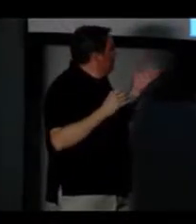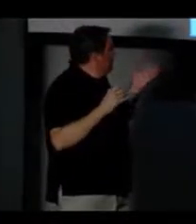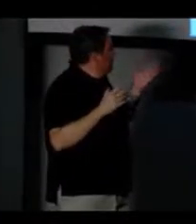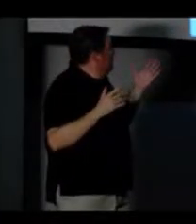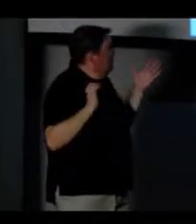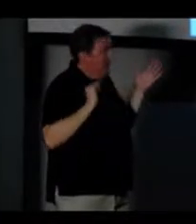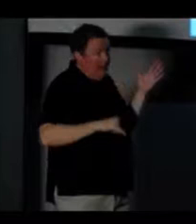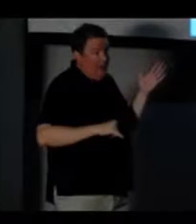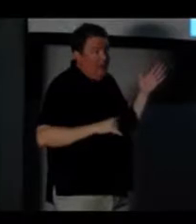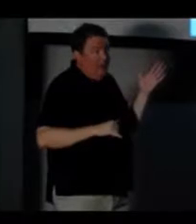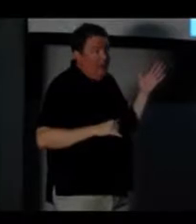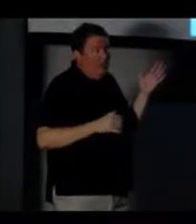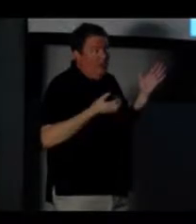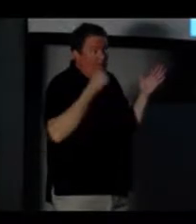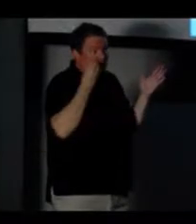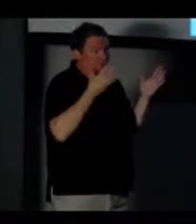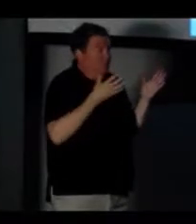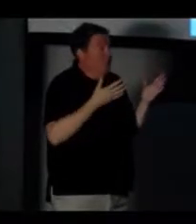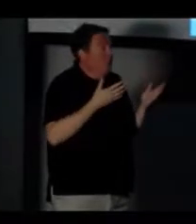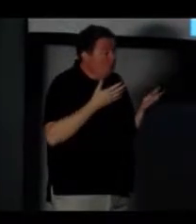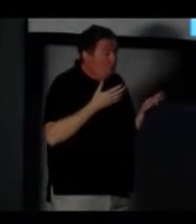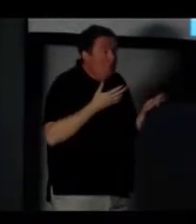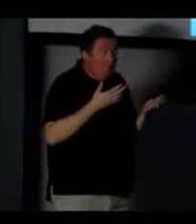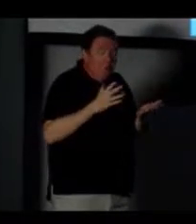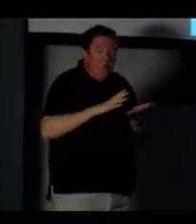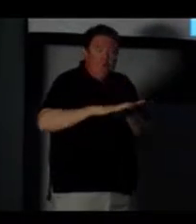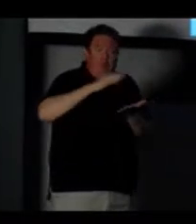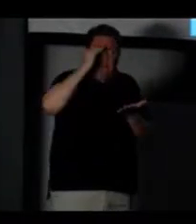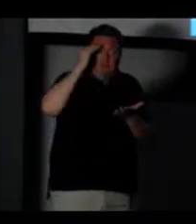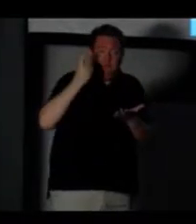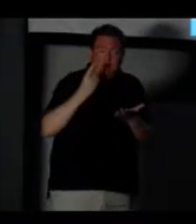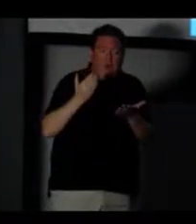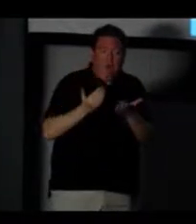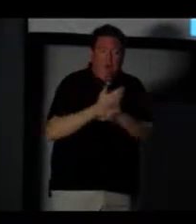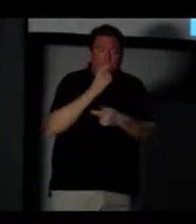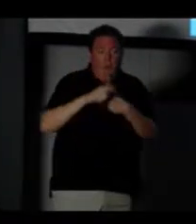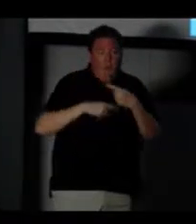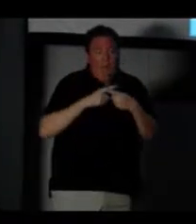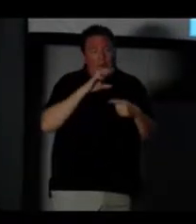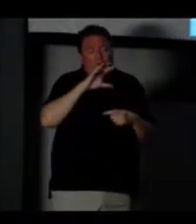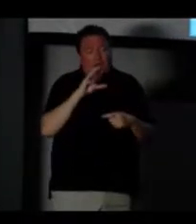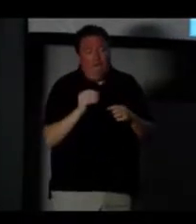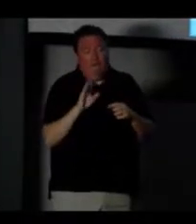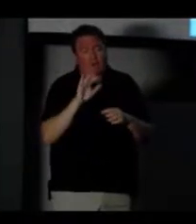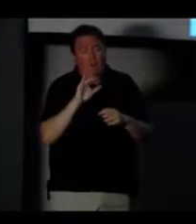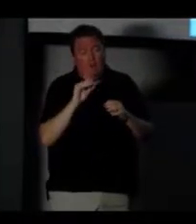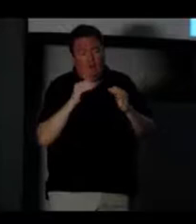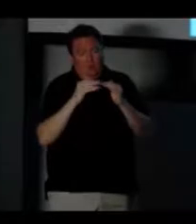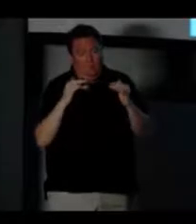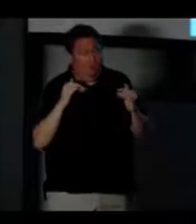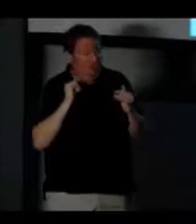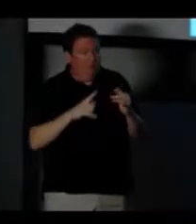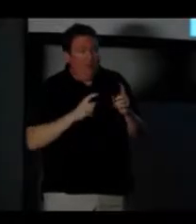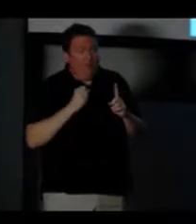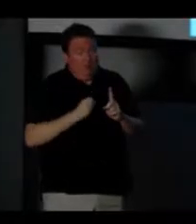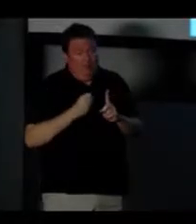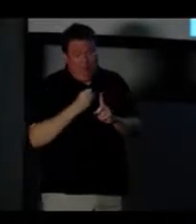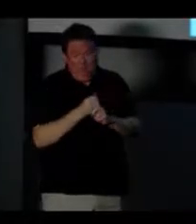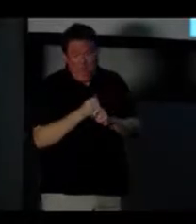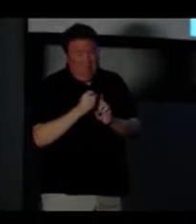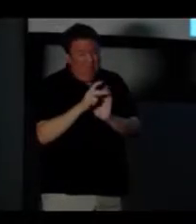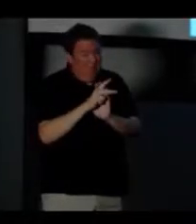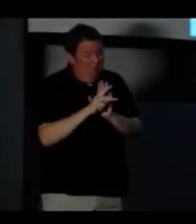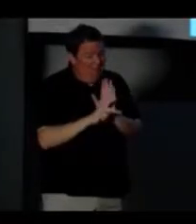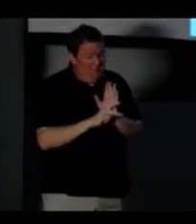directly out of herbarium collections, you're finding out new things about African biodiversity that has very direct influences on policy